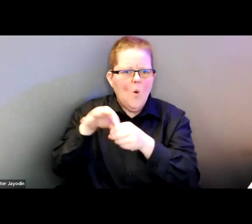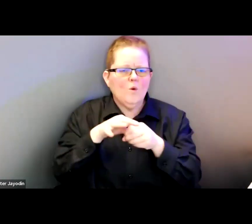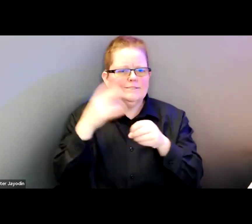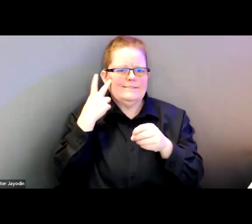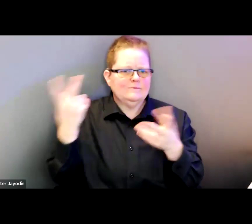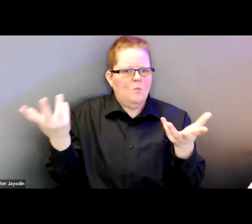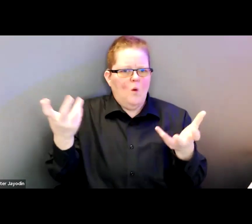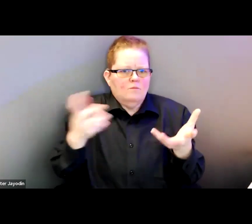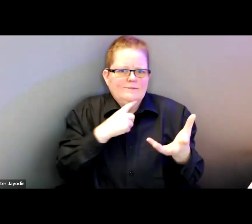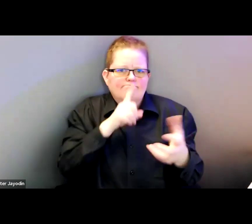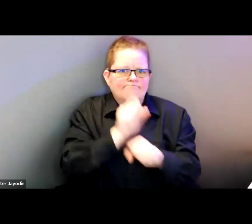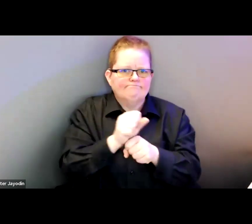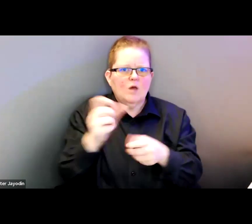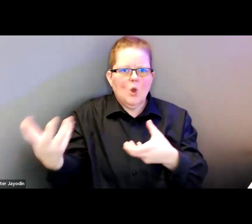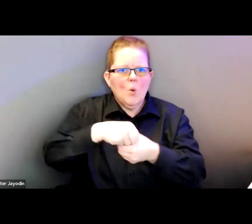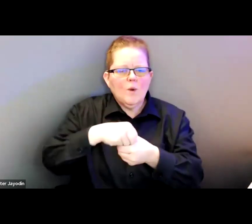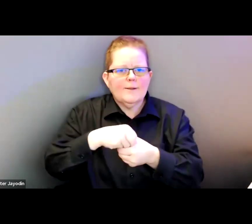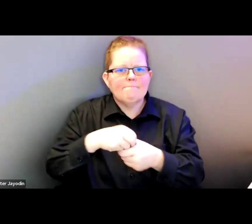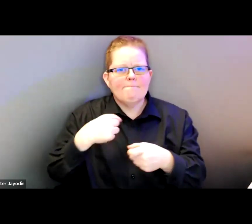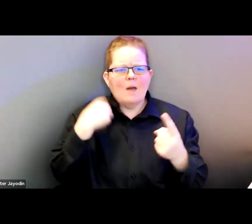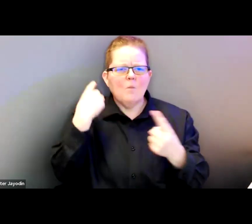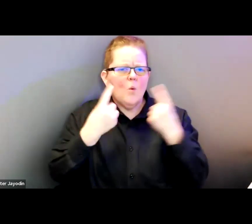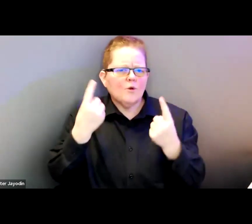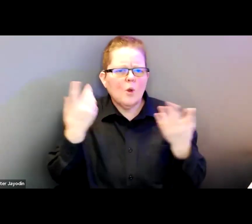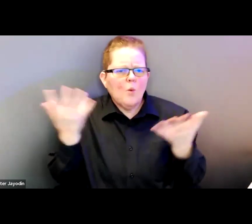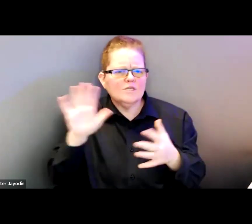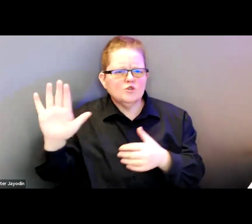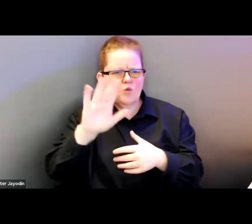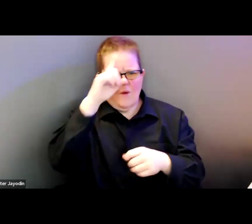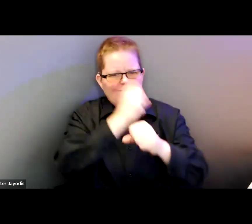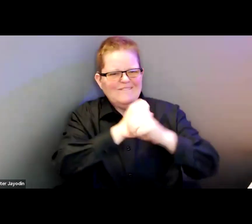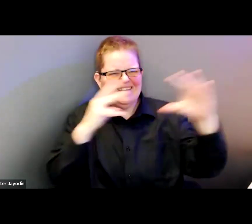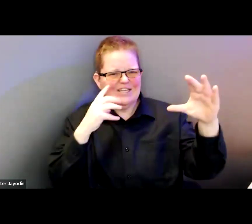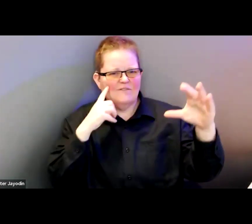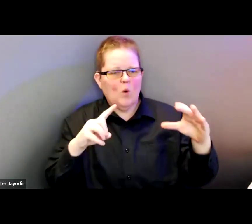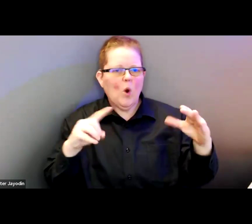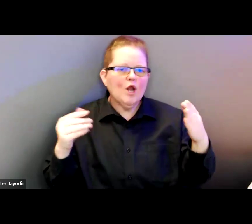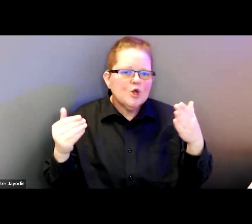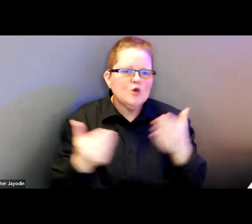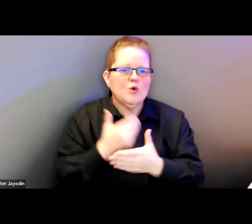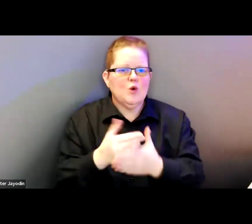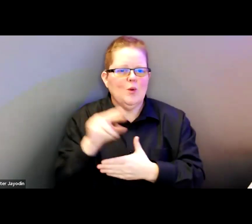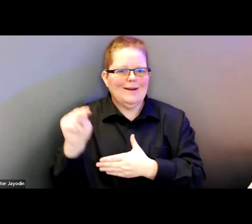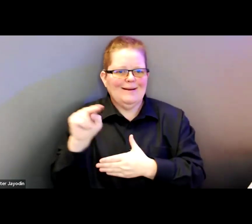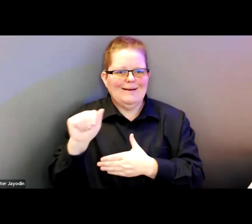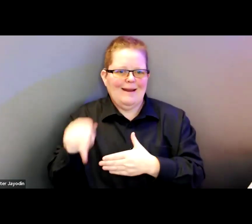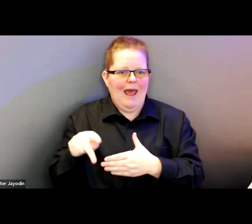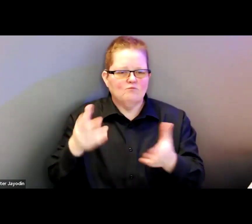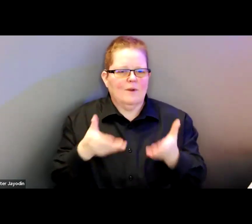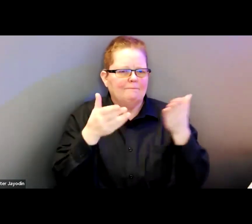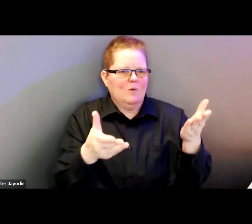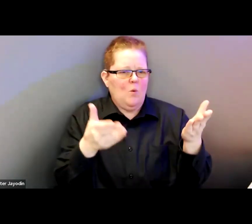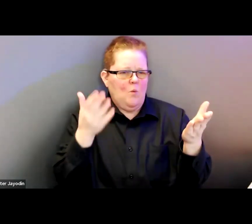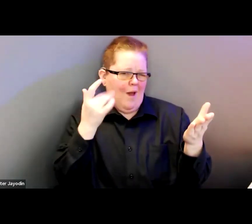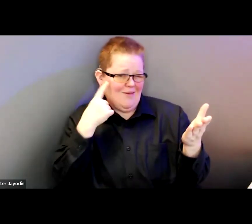wondering, what your vision is for this subcommittee for new NAP recommendations, and why you think that we need that as opposed to being able to